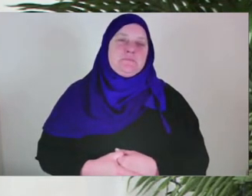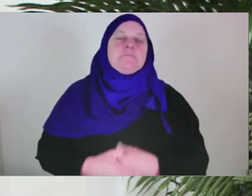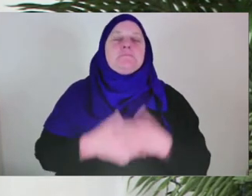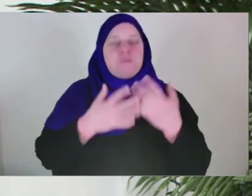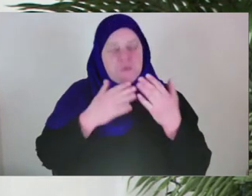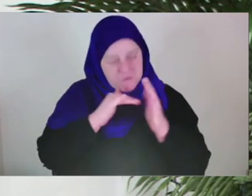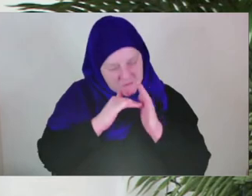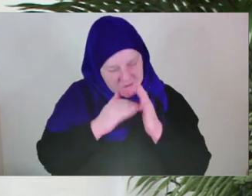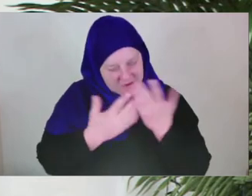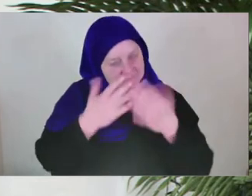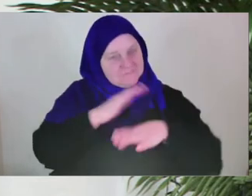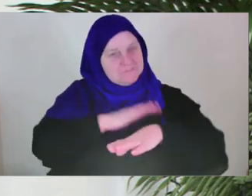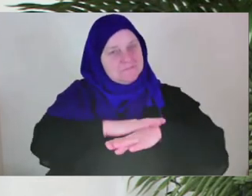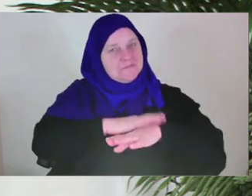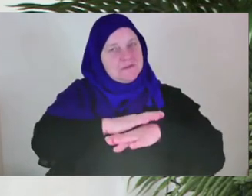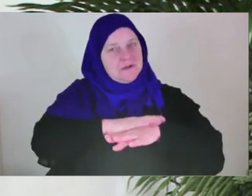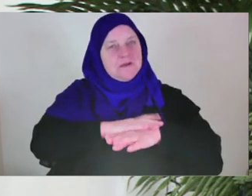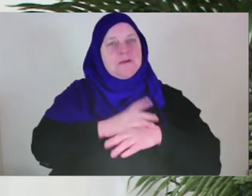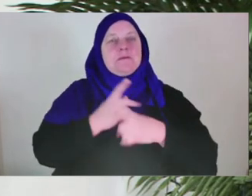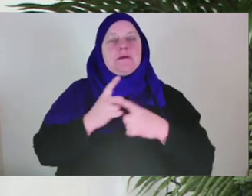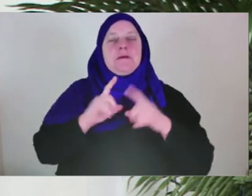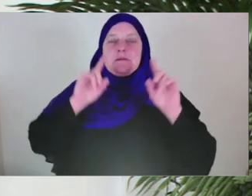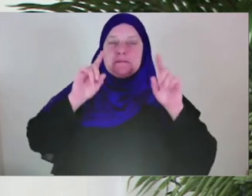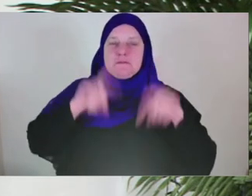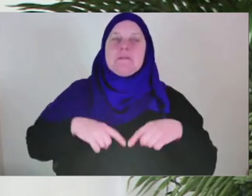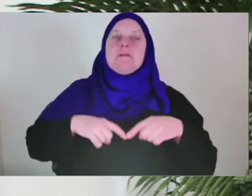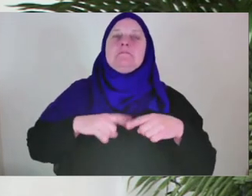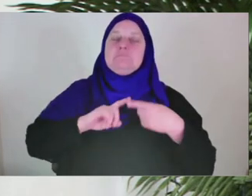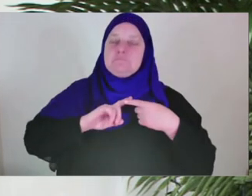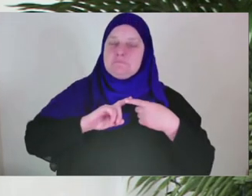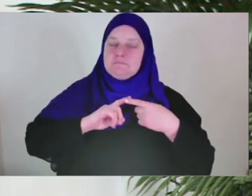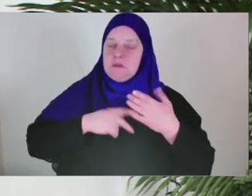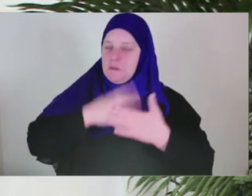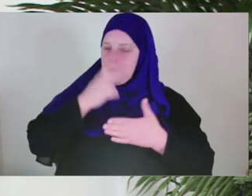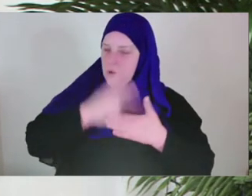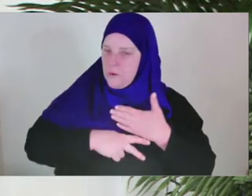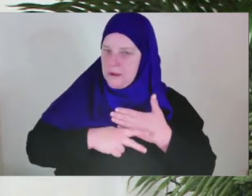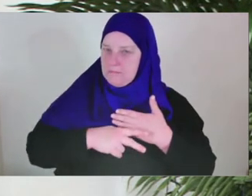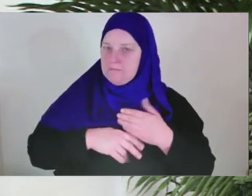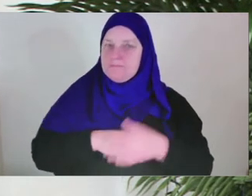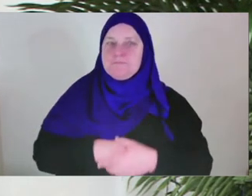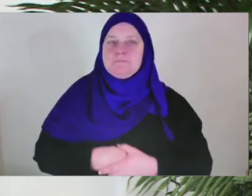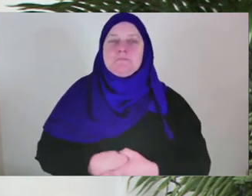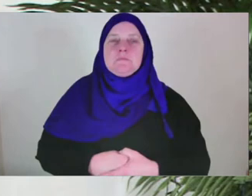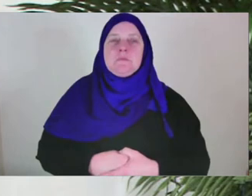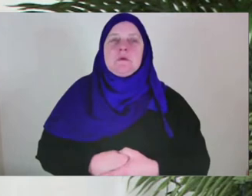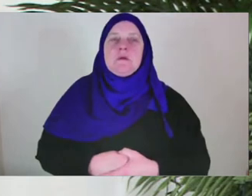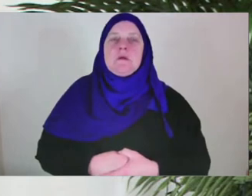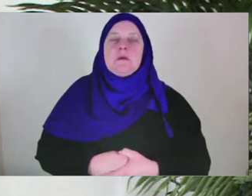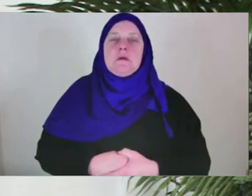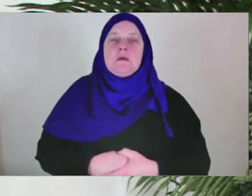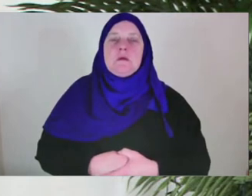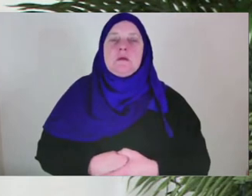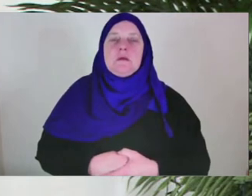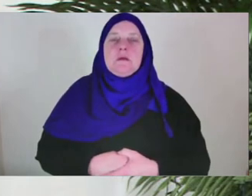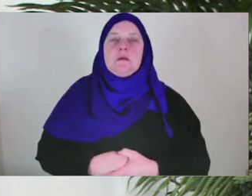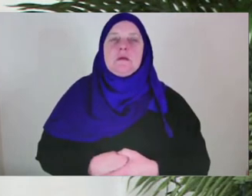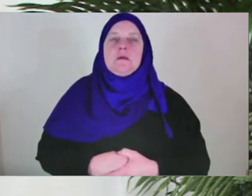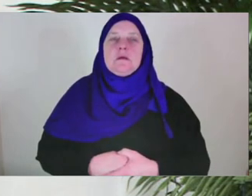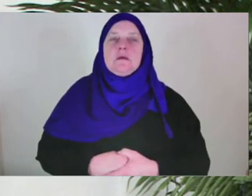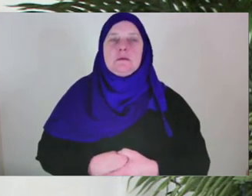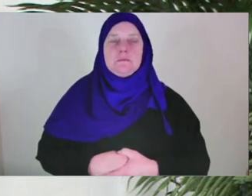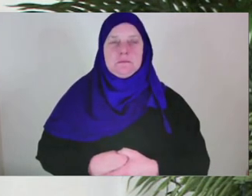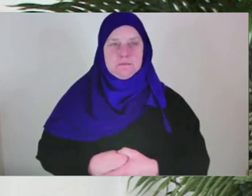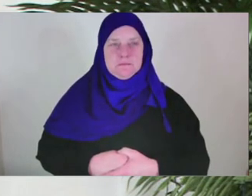inshallah, we'll continue with the program itself. Now, we have there is an